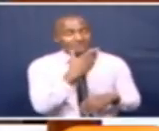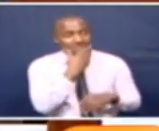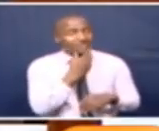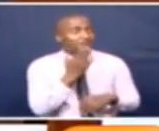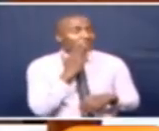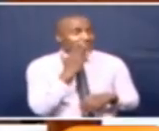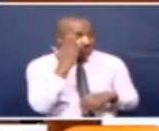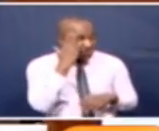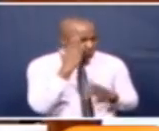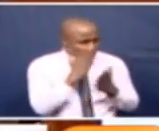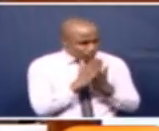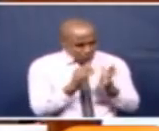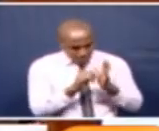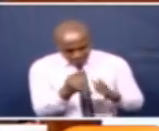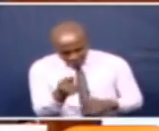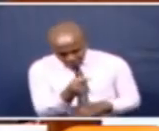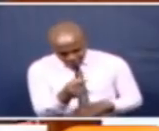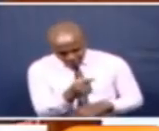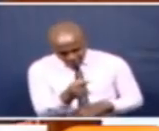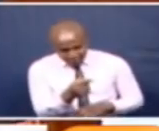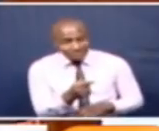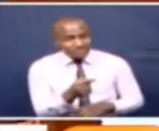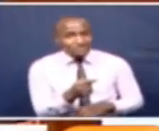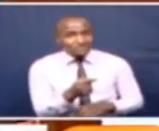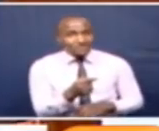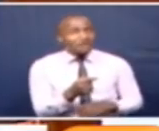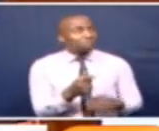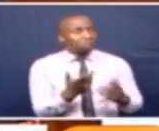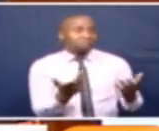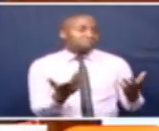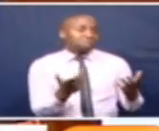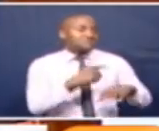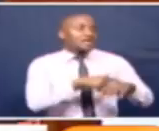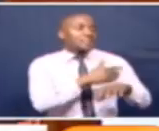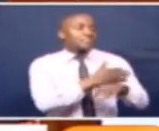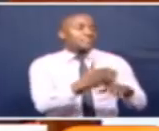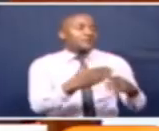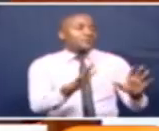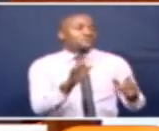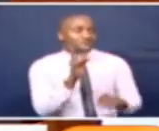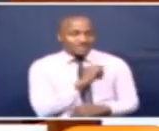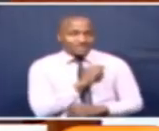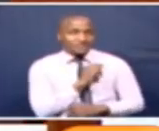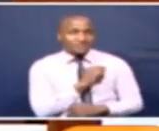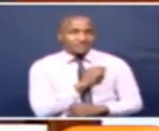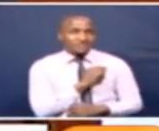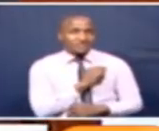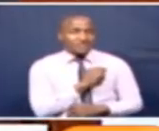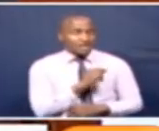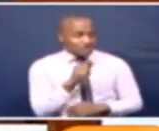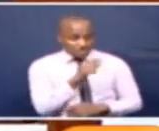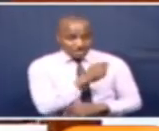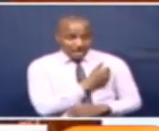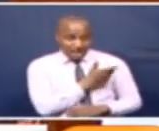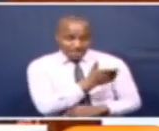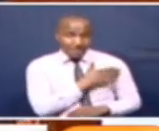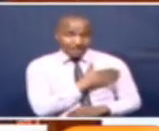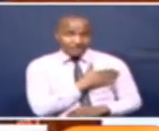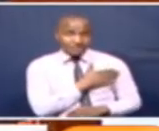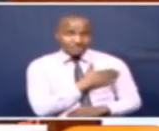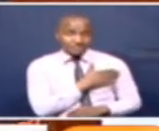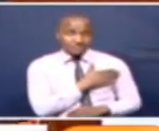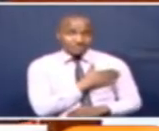that something is going wrong, maybe they'll have lost their child. Mm-hmm. And to Goldaline,